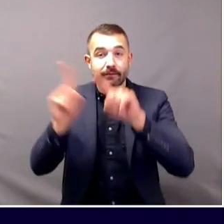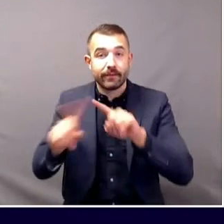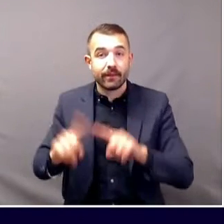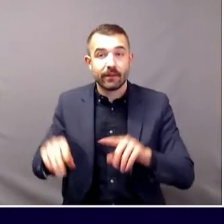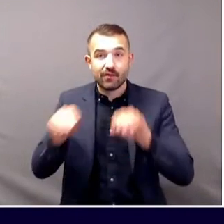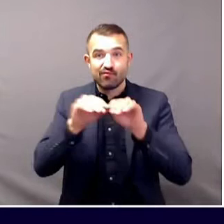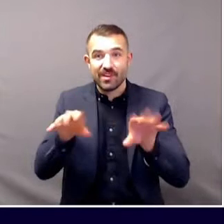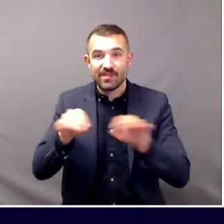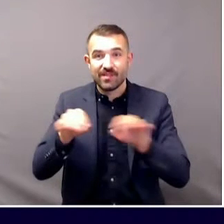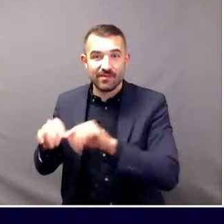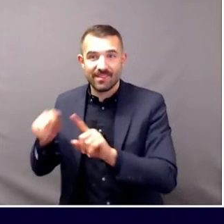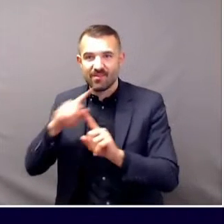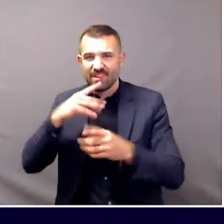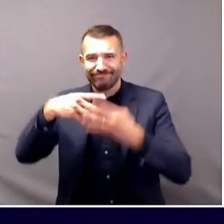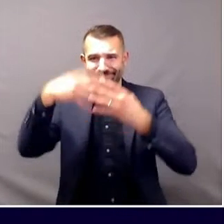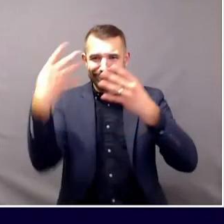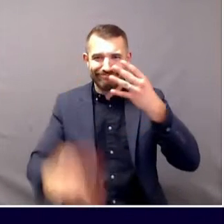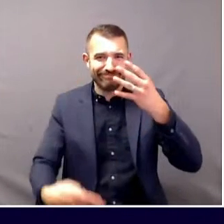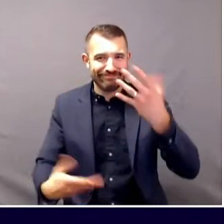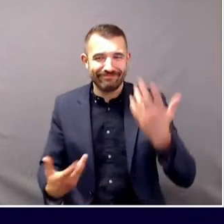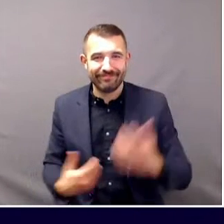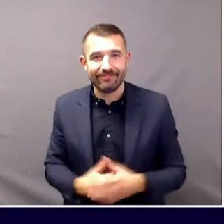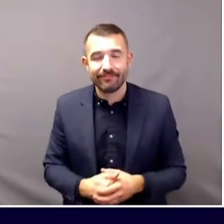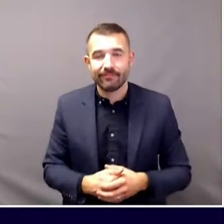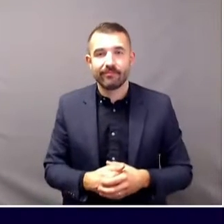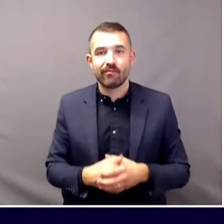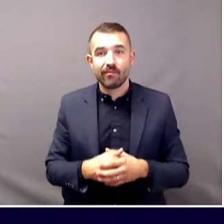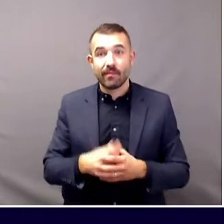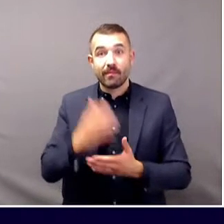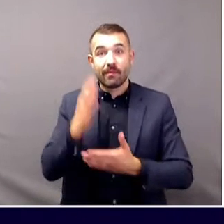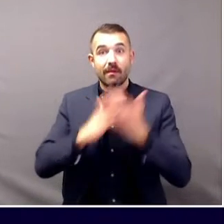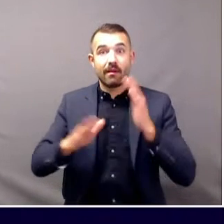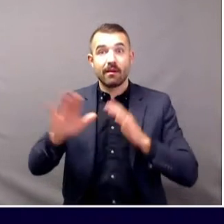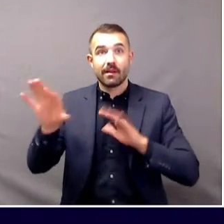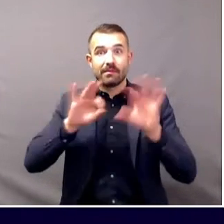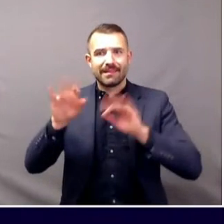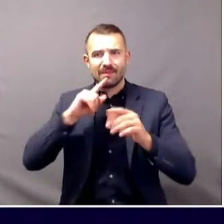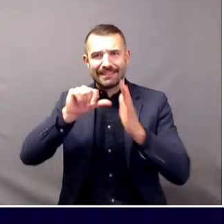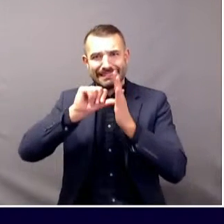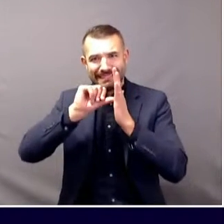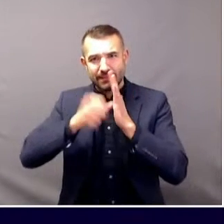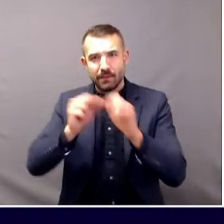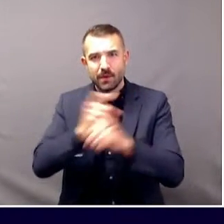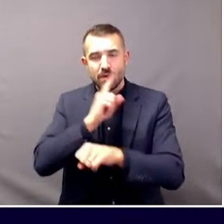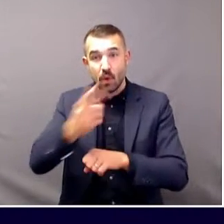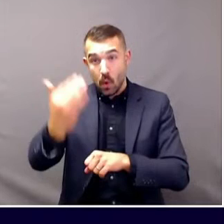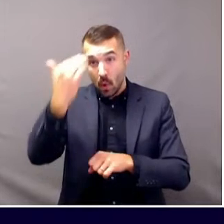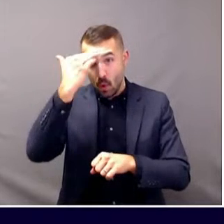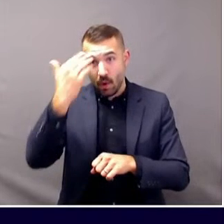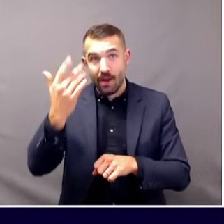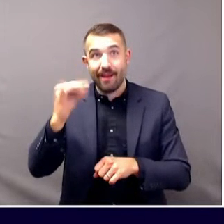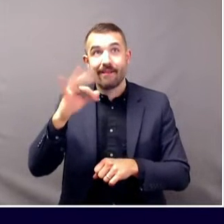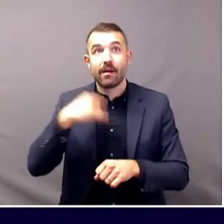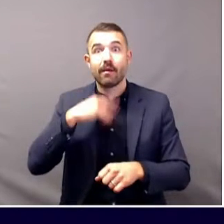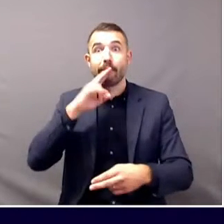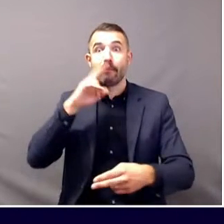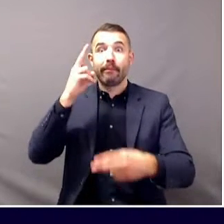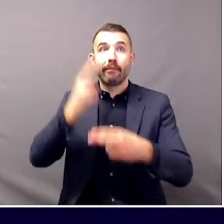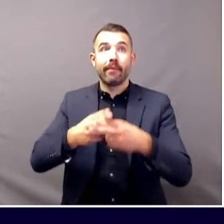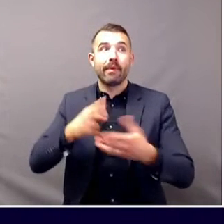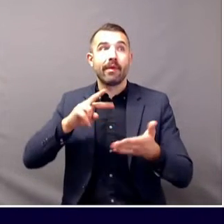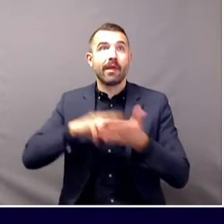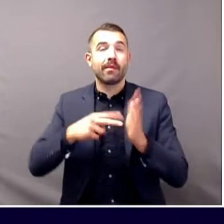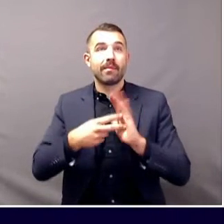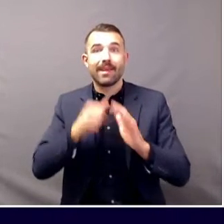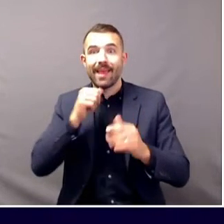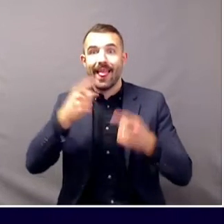where I want to make sure that people are aware of. That does not mean to suggest that if I don't mention it, it hasn't been opened as an outbreak